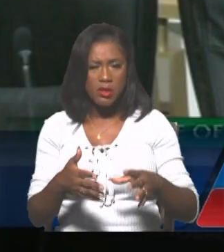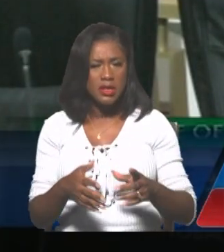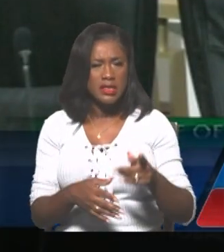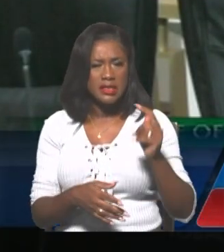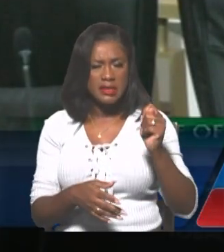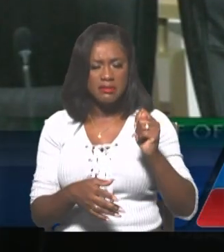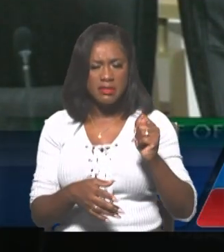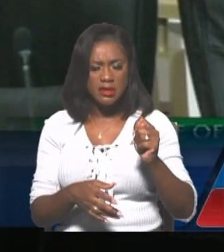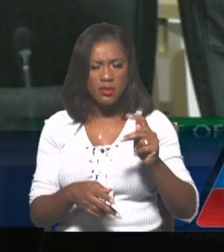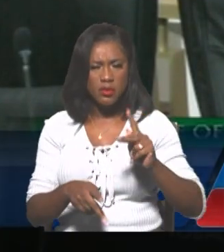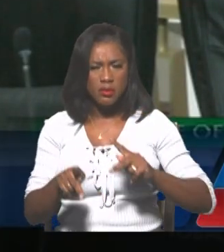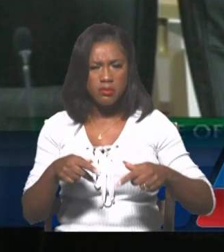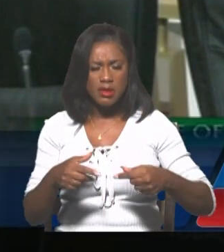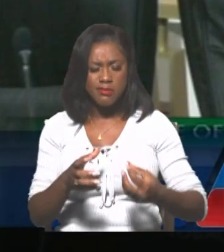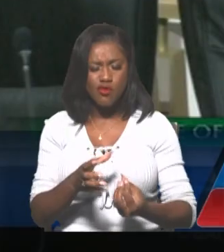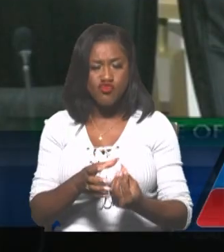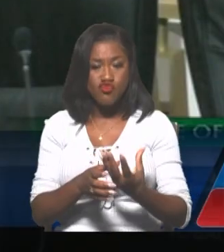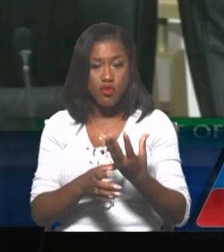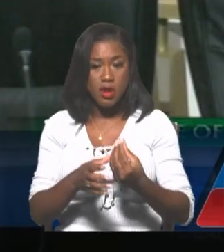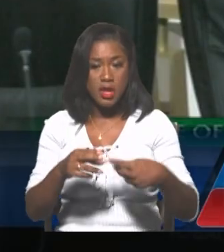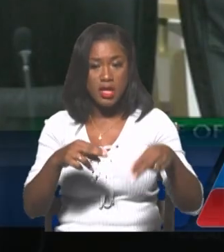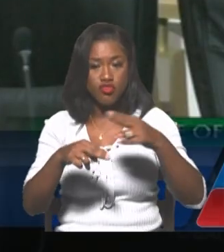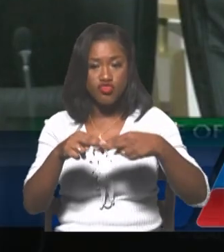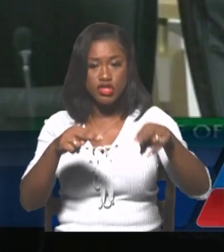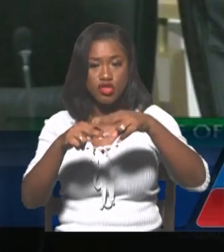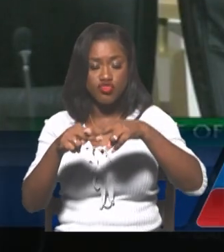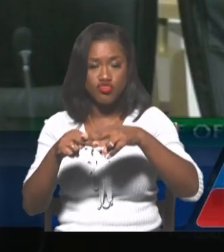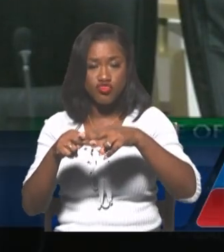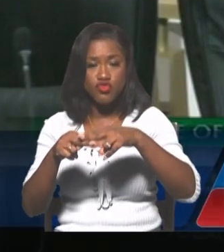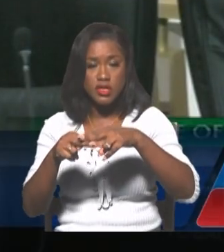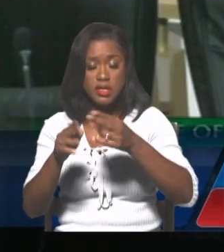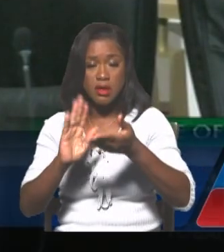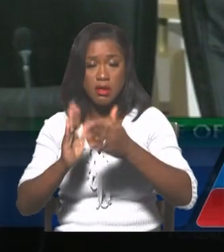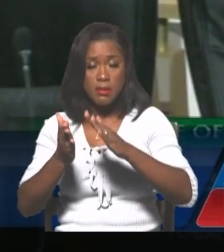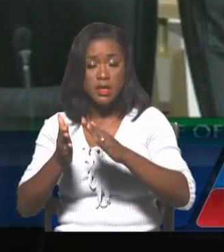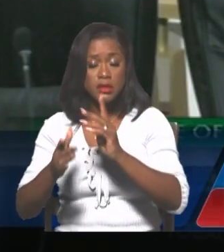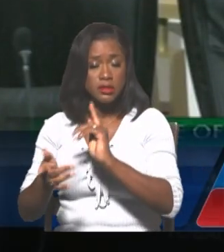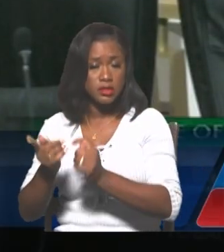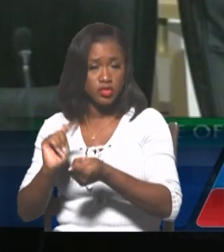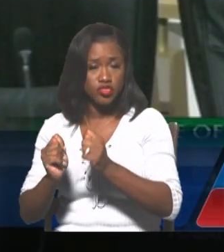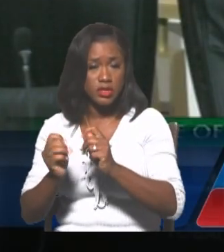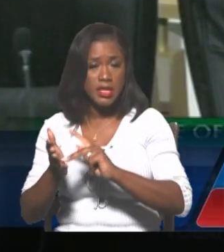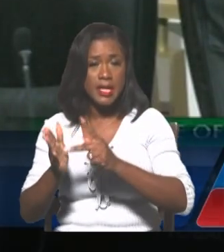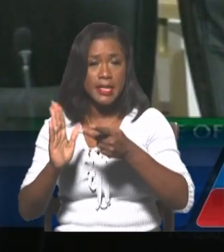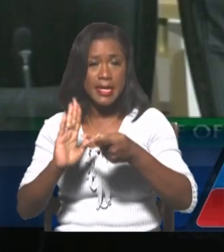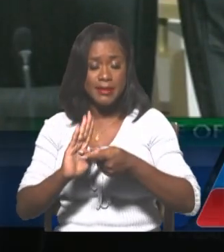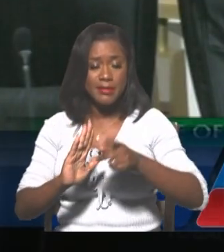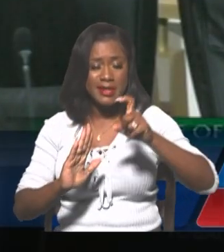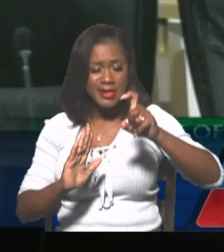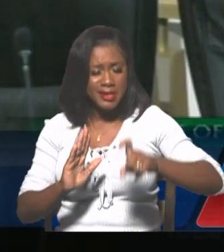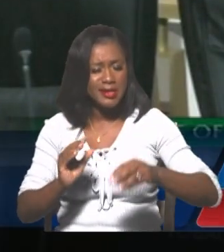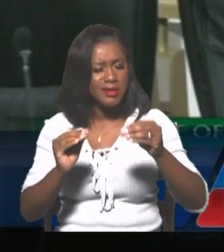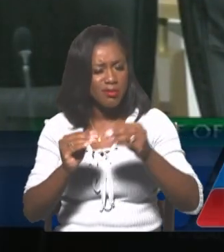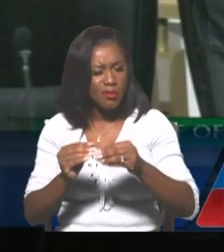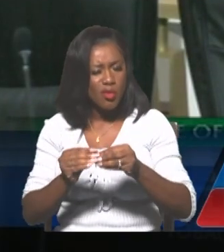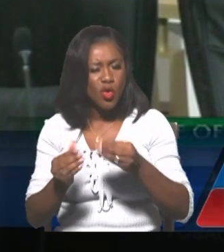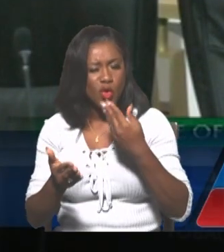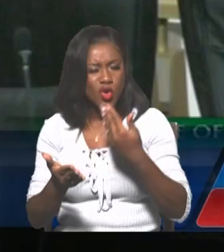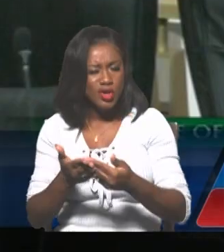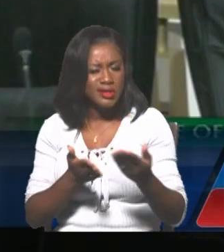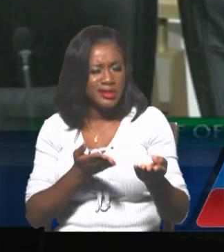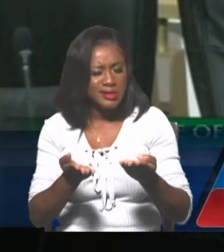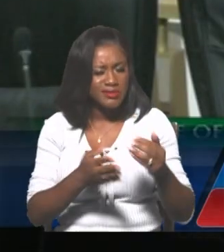Tobago population is growing at twice the rate of the Trinidad and national population means that the demand for goods and services